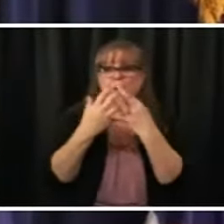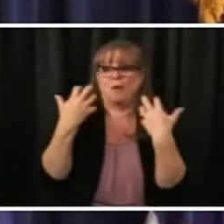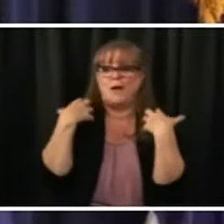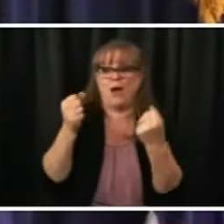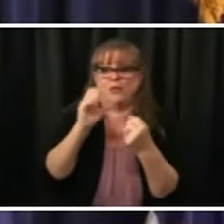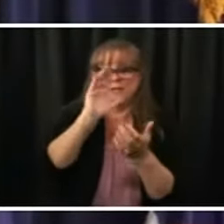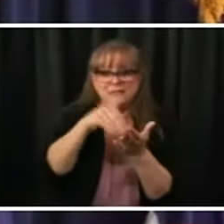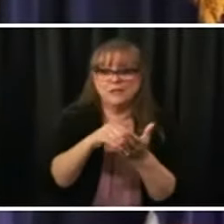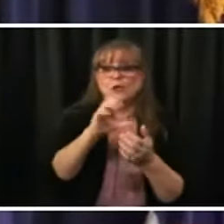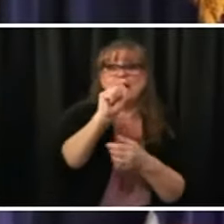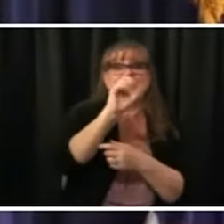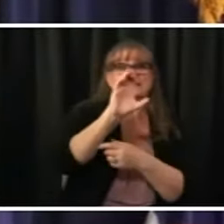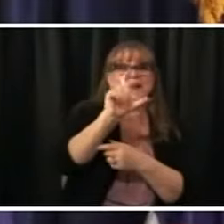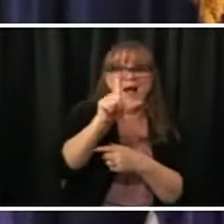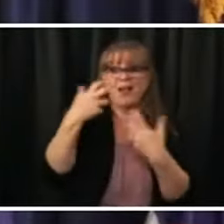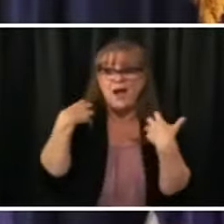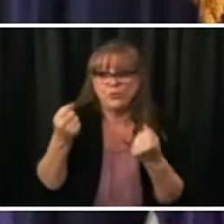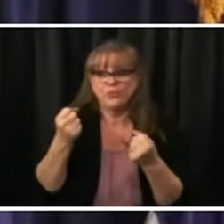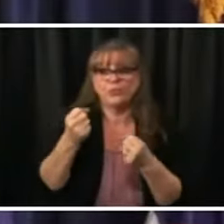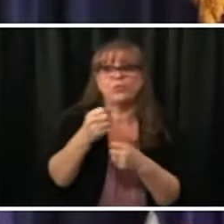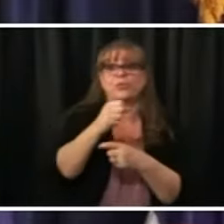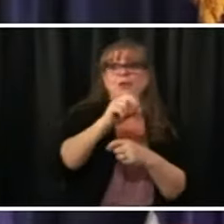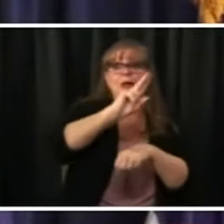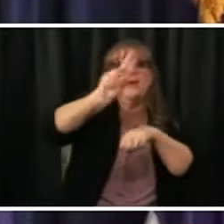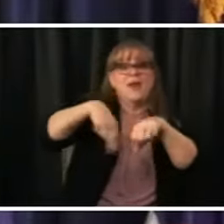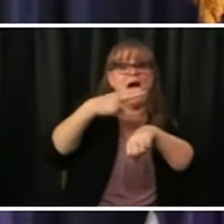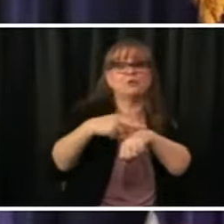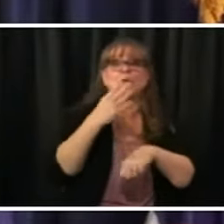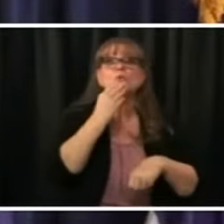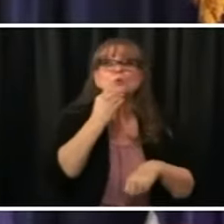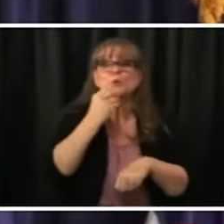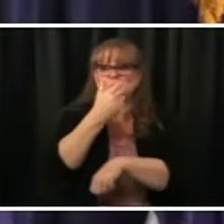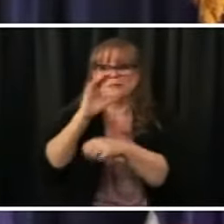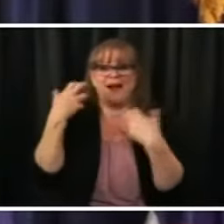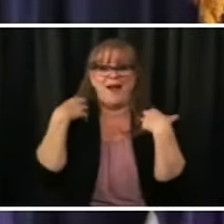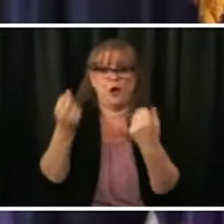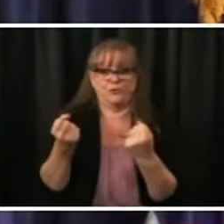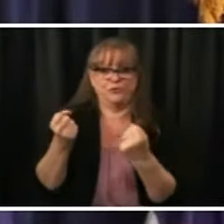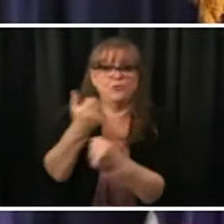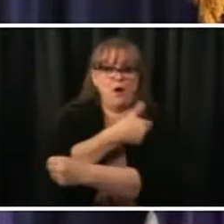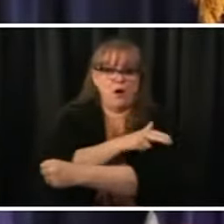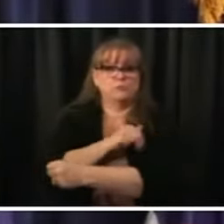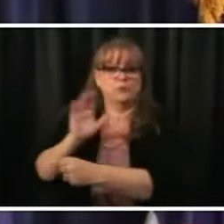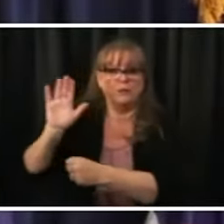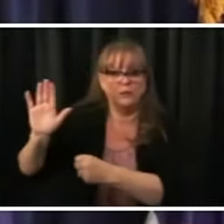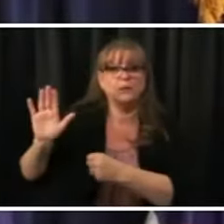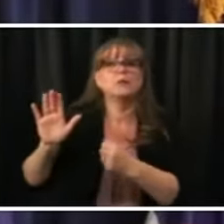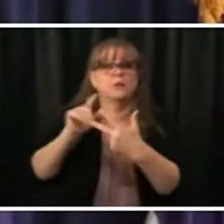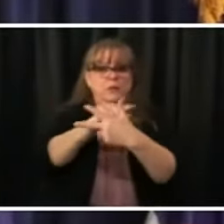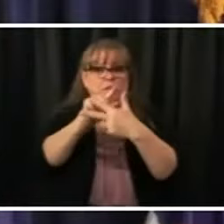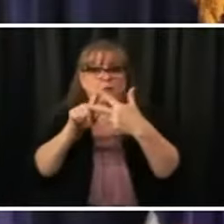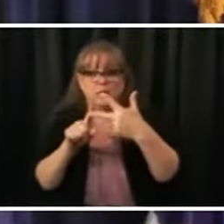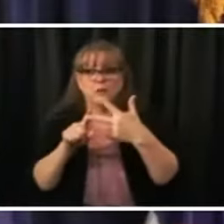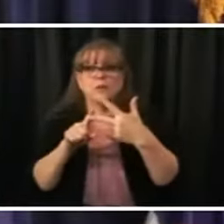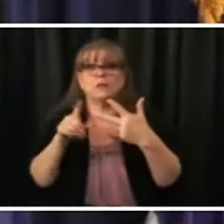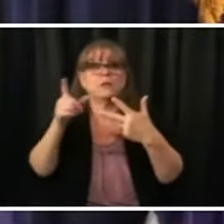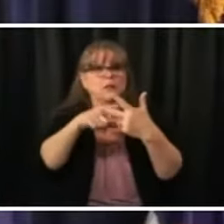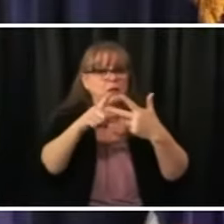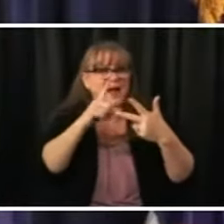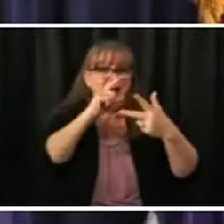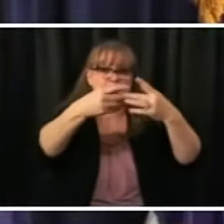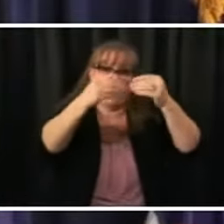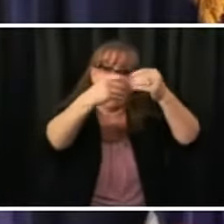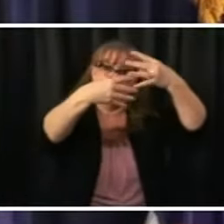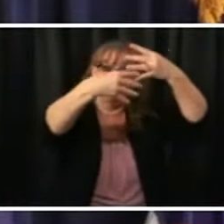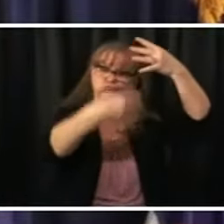so exciting to see. Last week, I attended SCL Health's clinic at the National Western Complex, National Jewish Health's clinic at St.